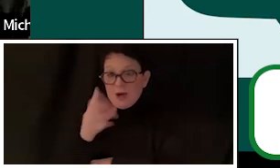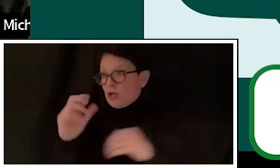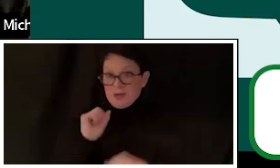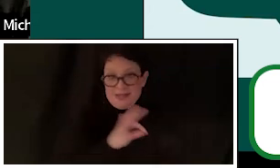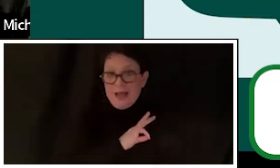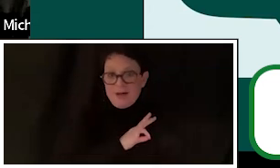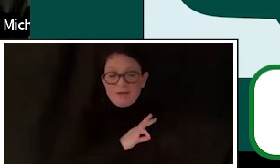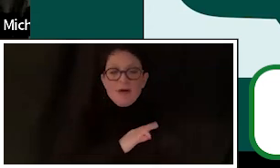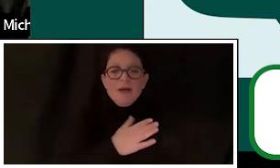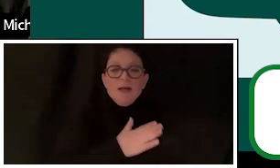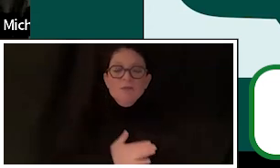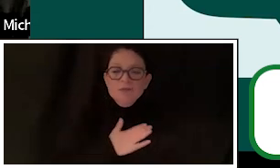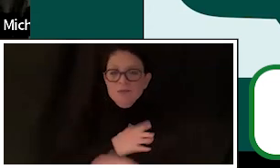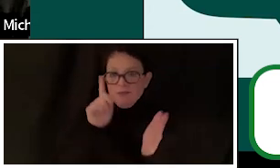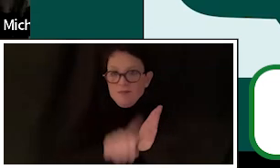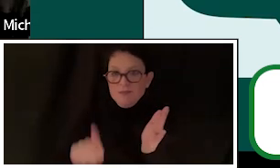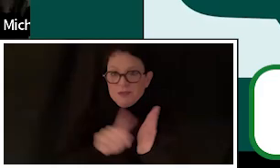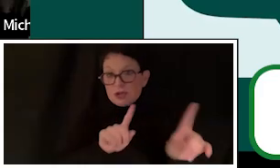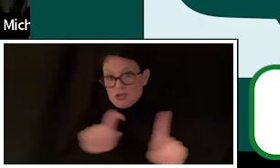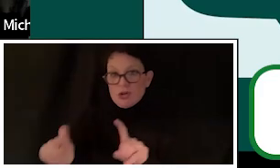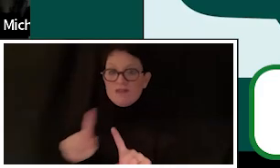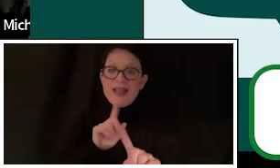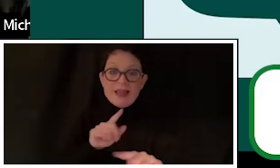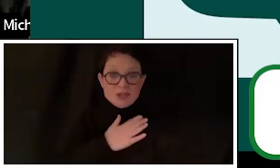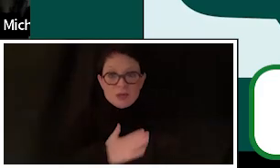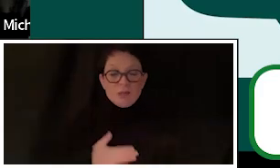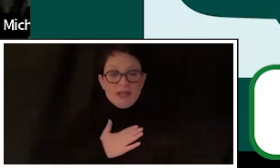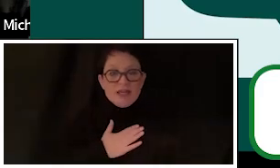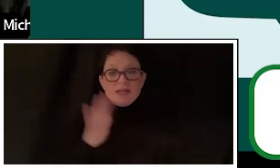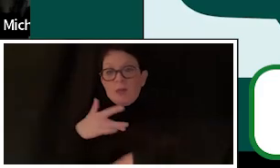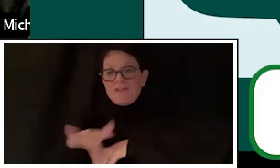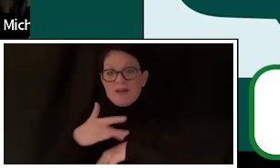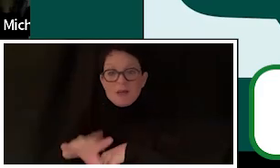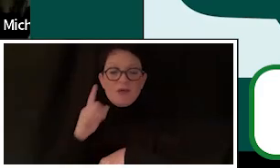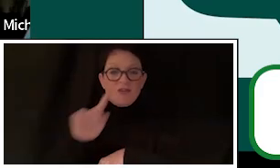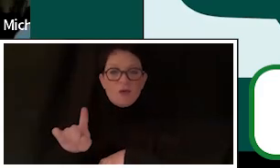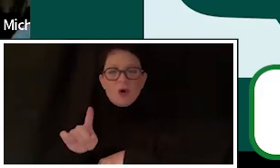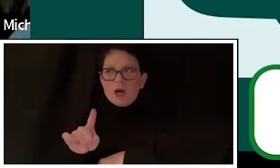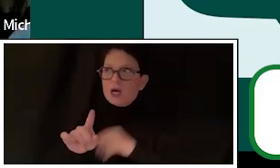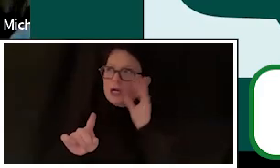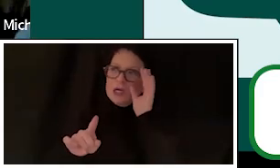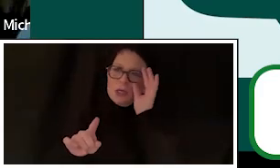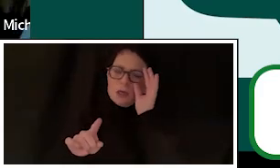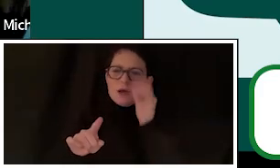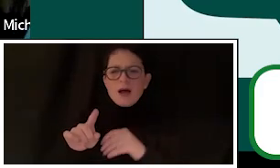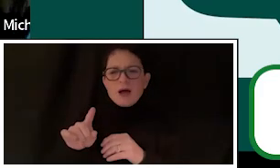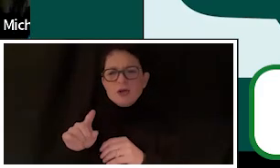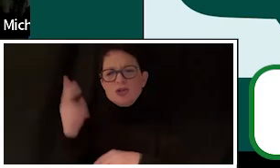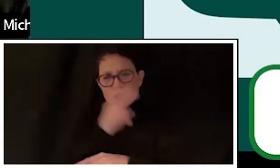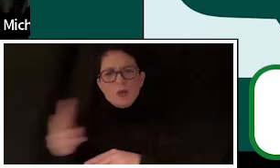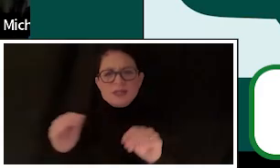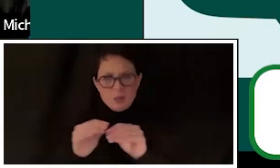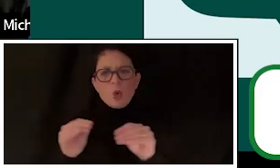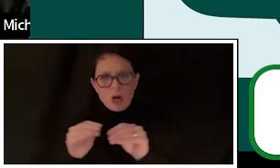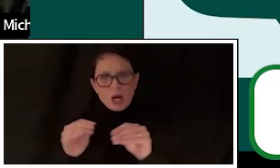staff. So please check out the survey. It'll be open for another, about another 2